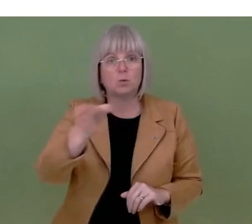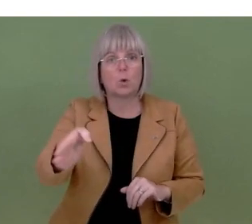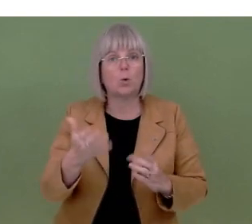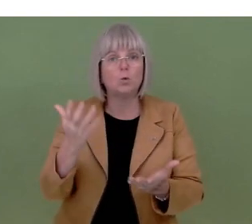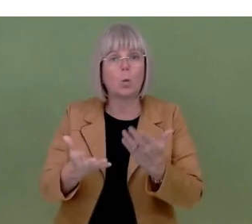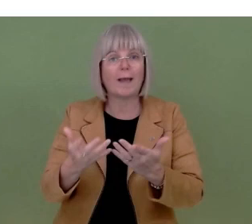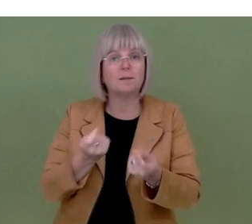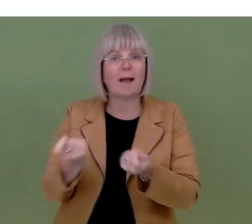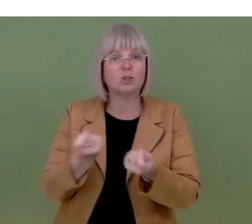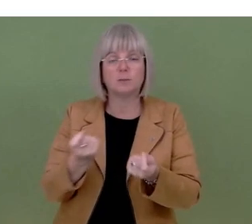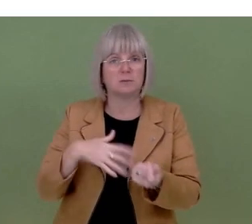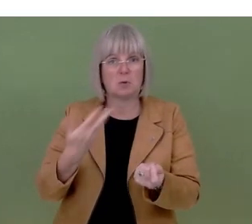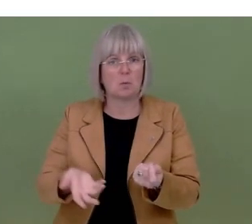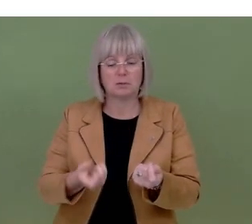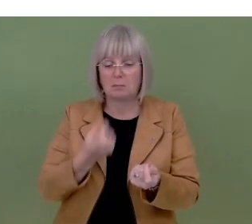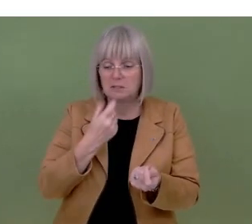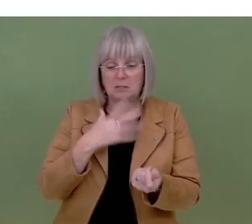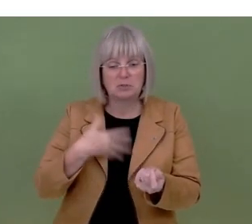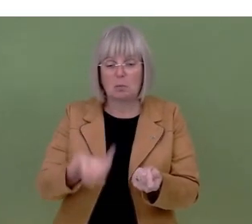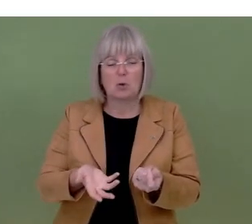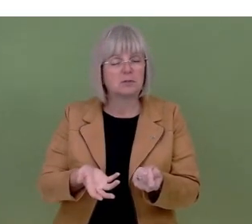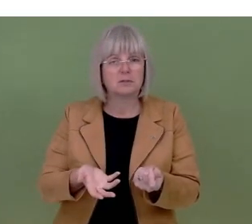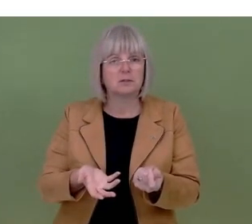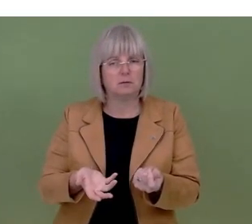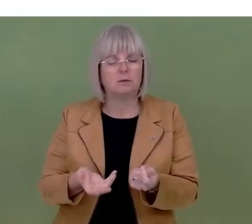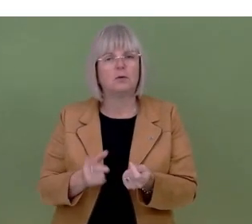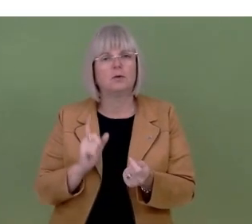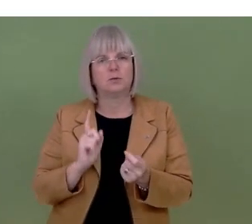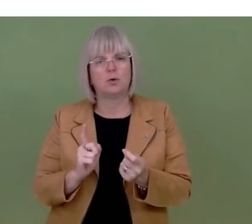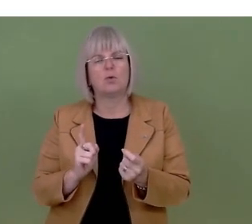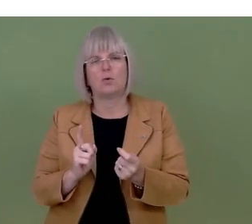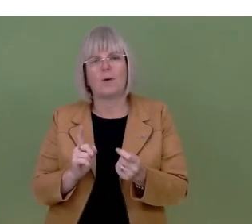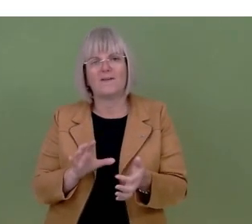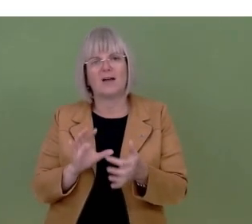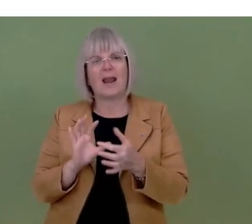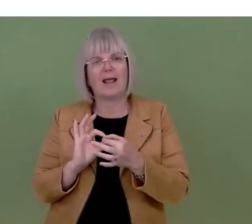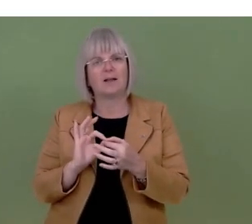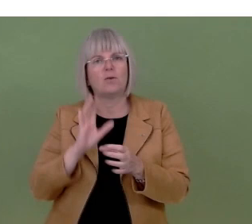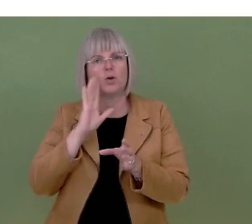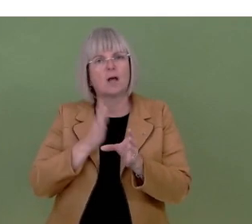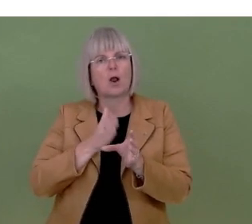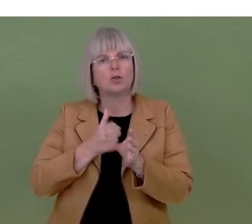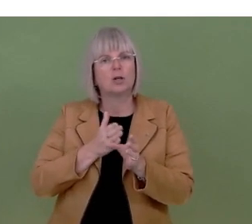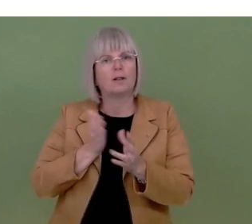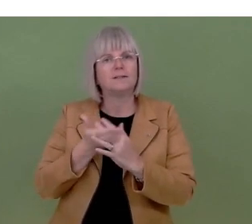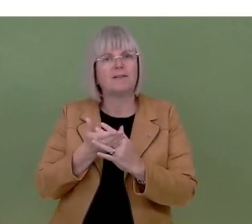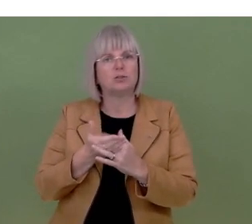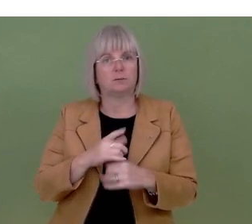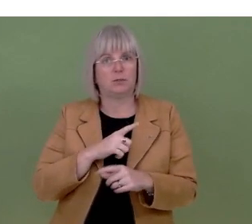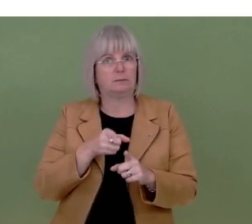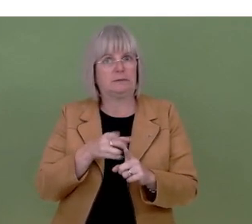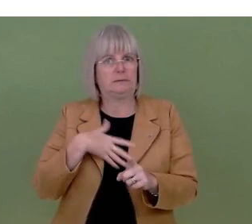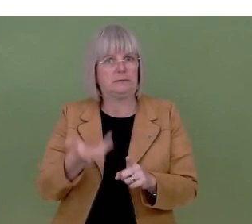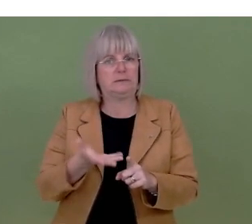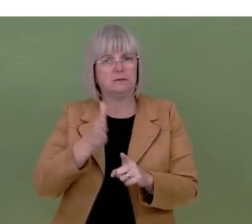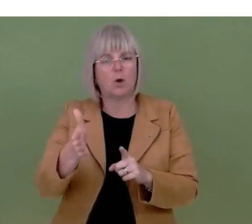or want to take the medication. And so there was a room for a link psychological intervention there, because the person didn't want to attend the weight management program because